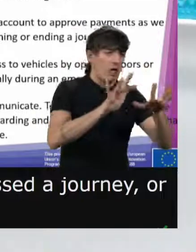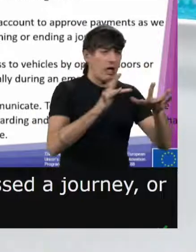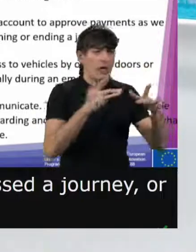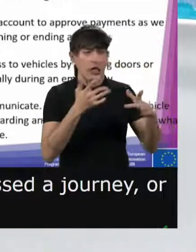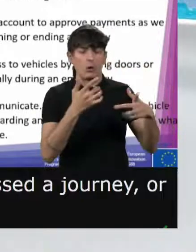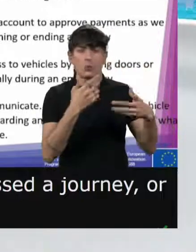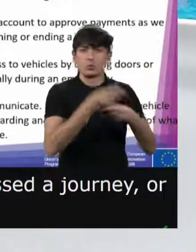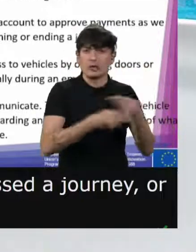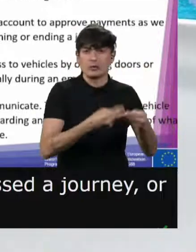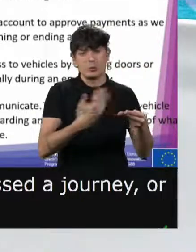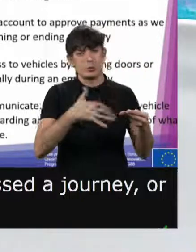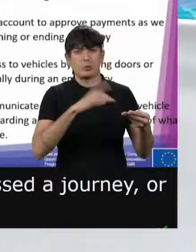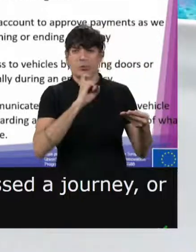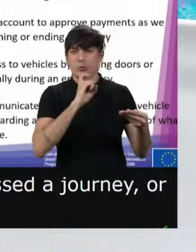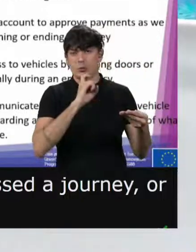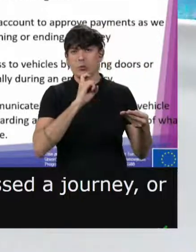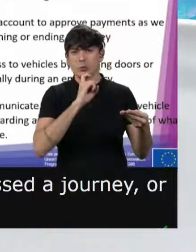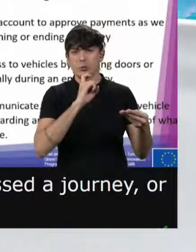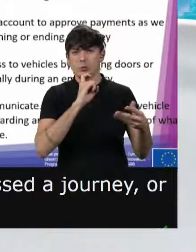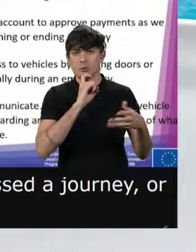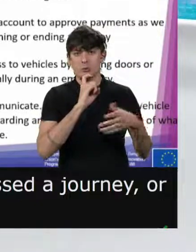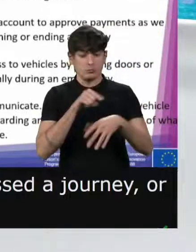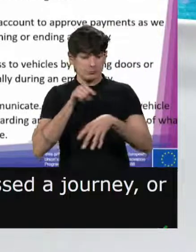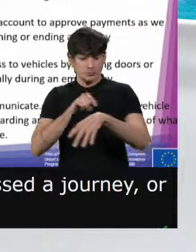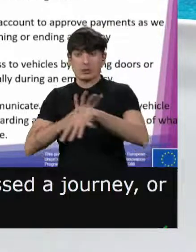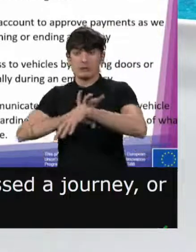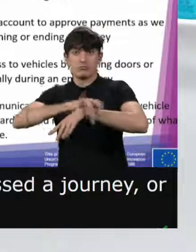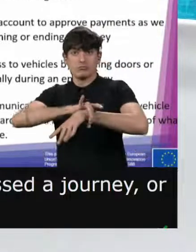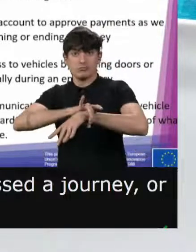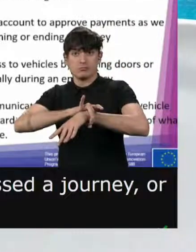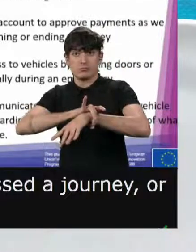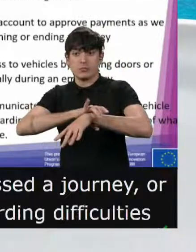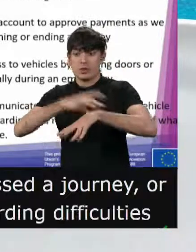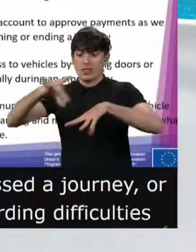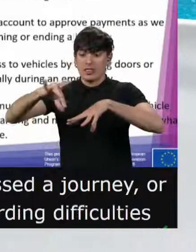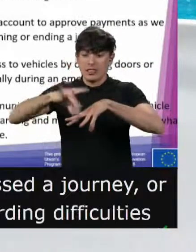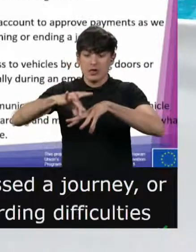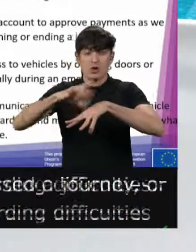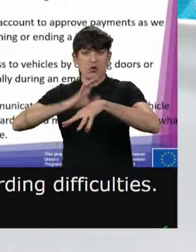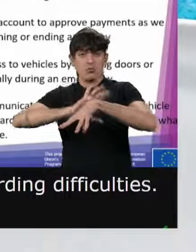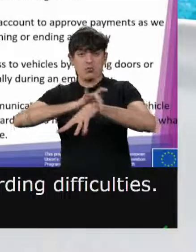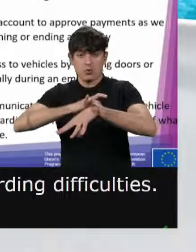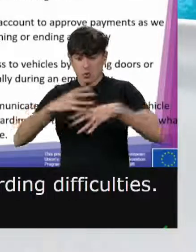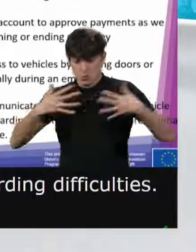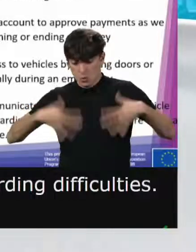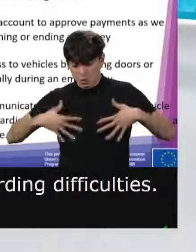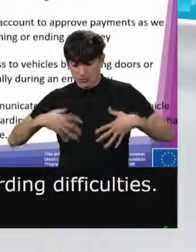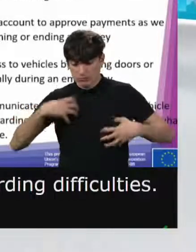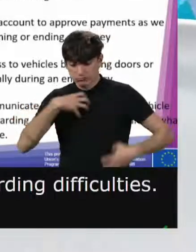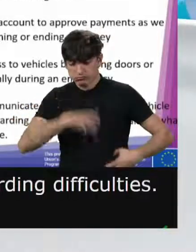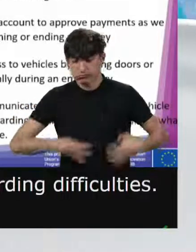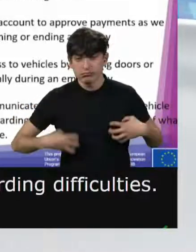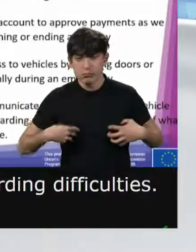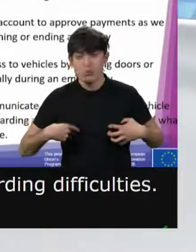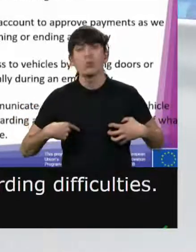then to make a case and explain how the inaccessibility had created the booking error, and hence they were on the wrong train at the wrong